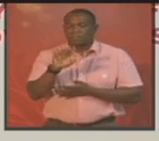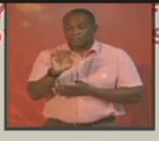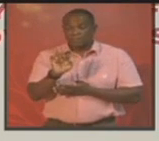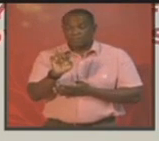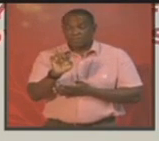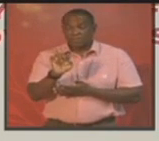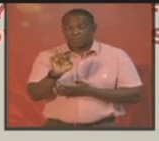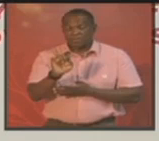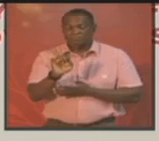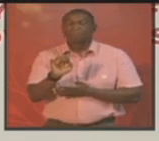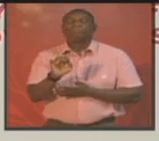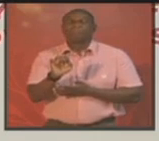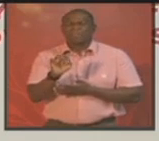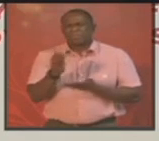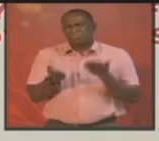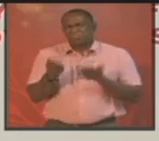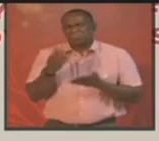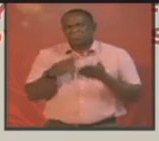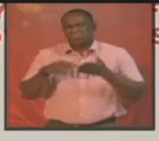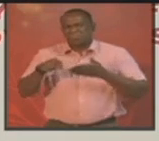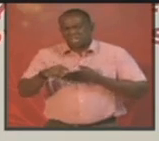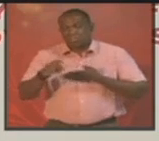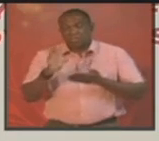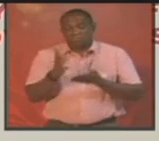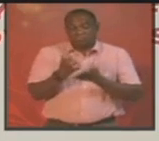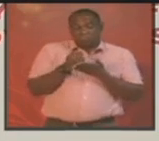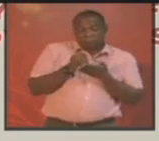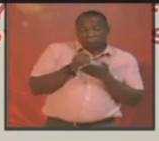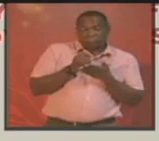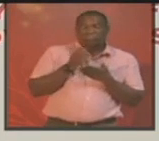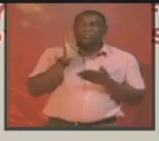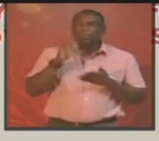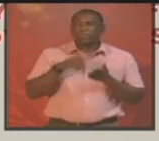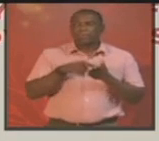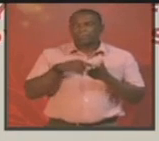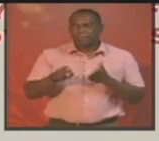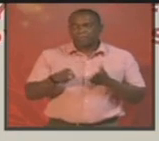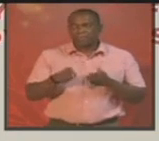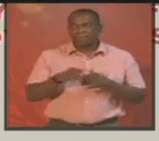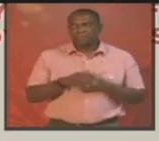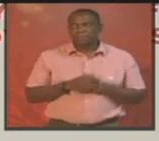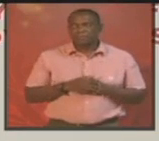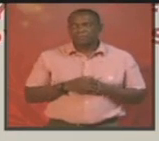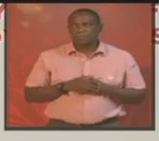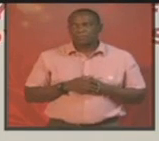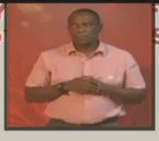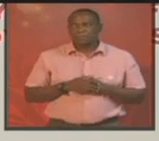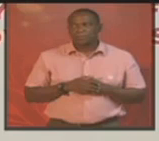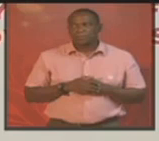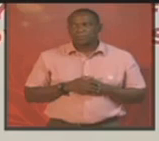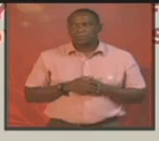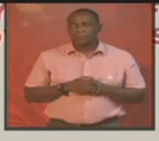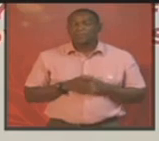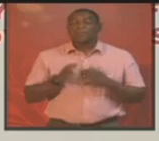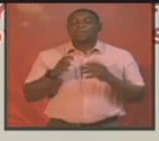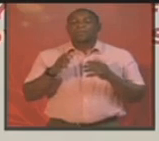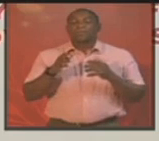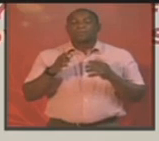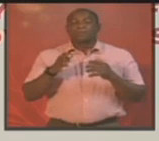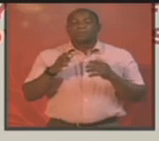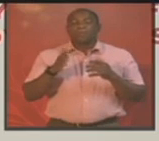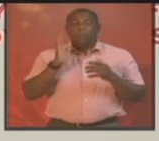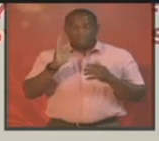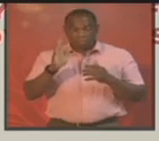sometime early next week. Once that happens, the funds will be deposited into PAHO's revolving